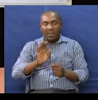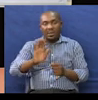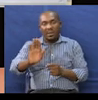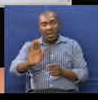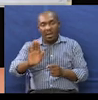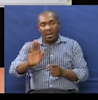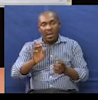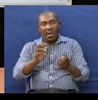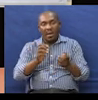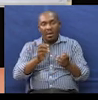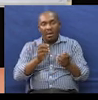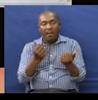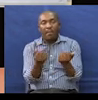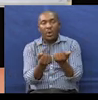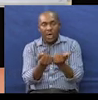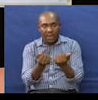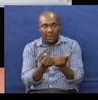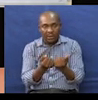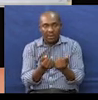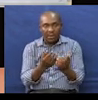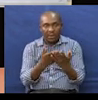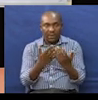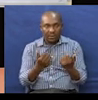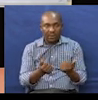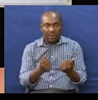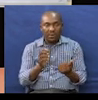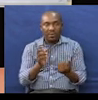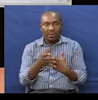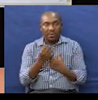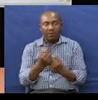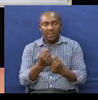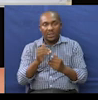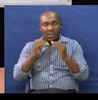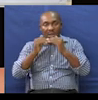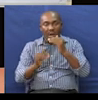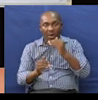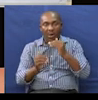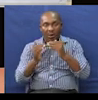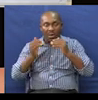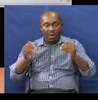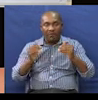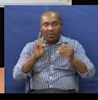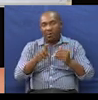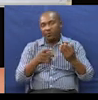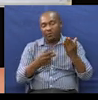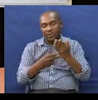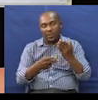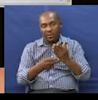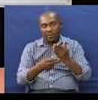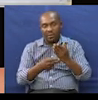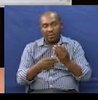by doing so, they had low level of technology were witnessed on